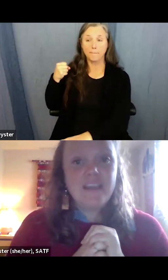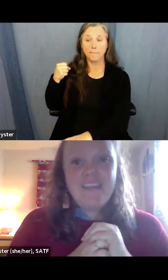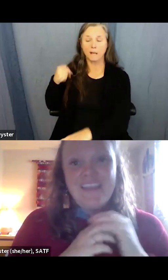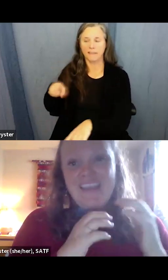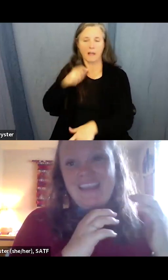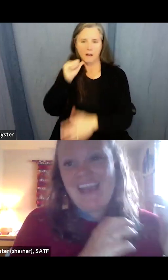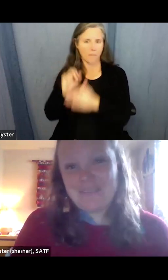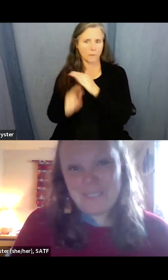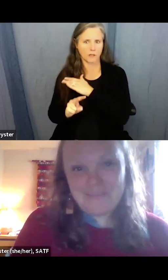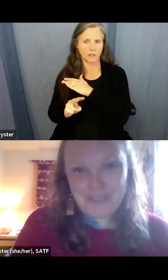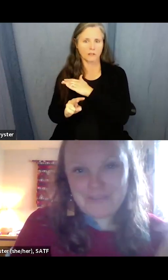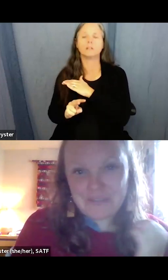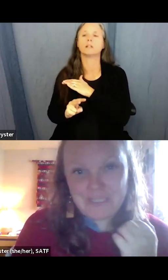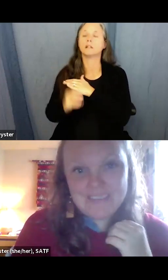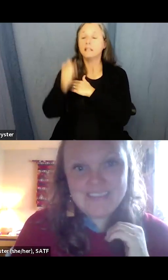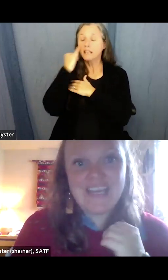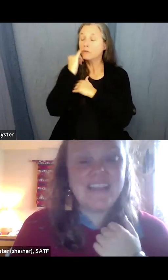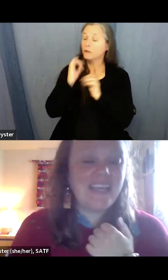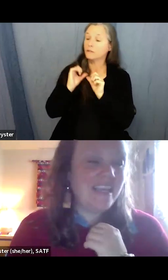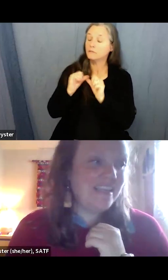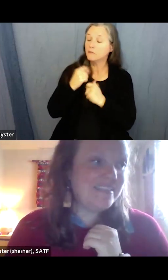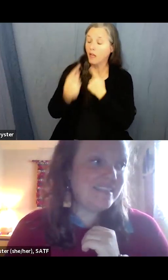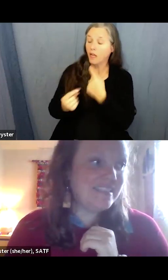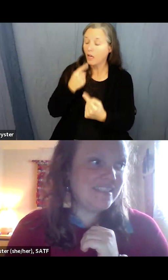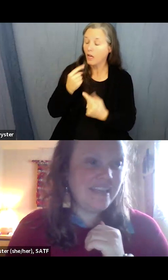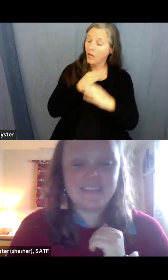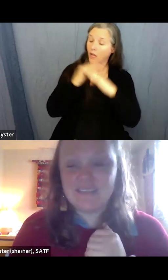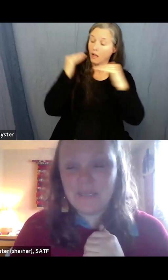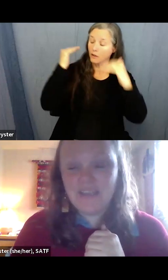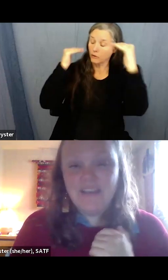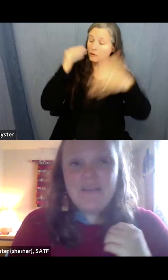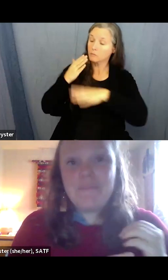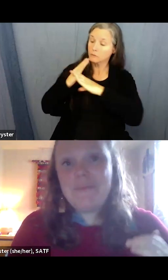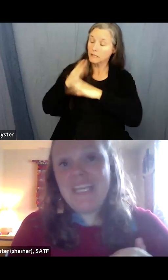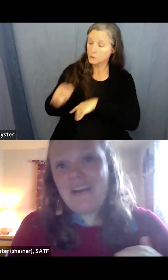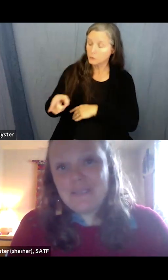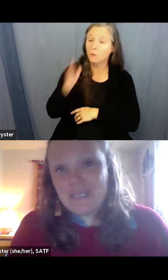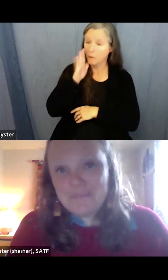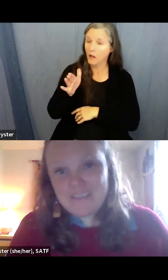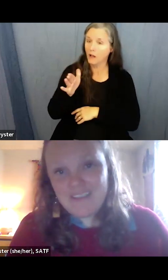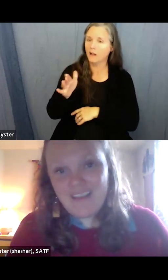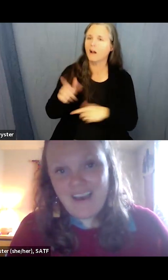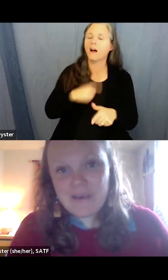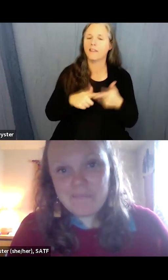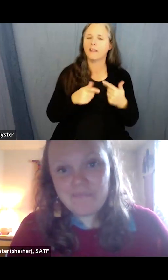outcomes, they have to be involved in ways that they didn't anticipate, maybe the